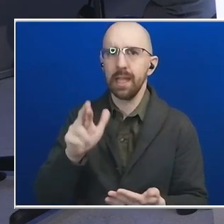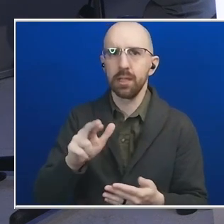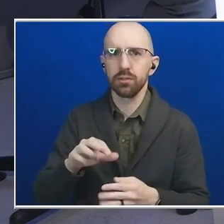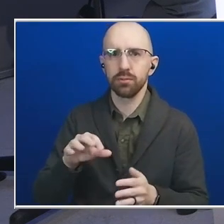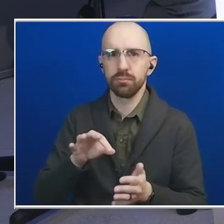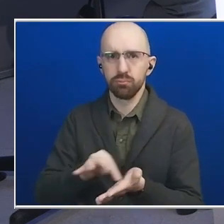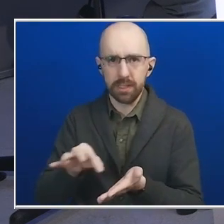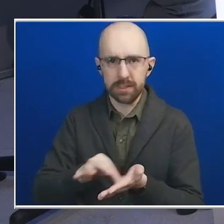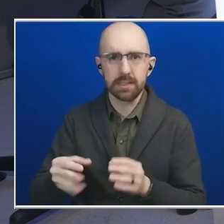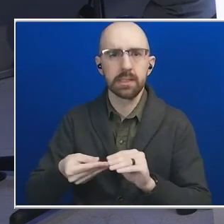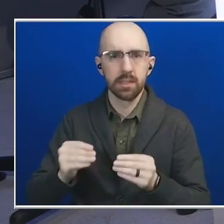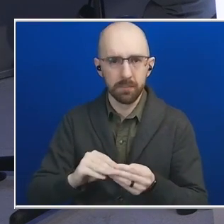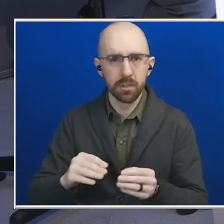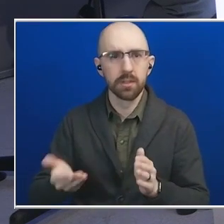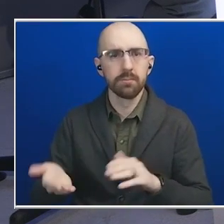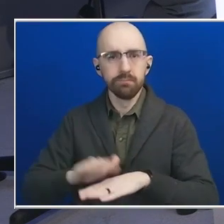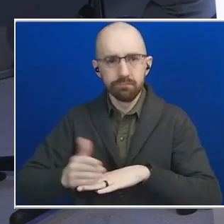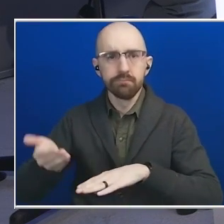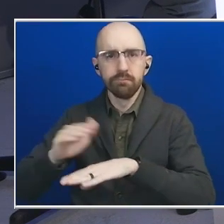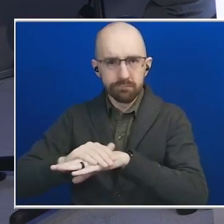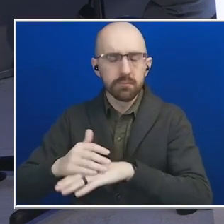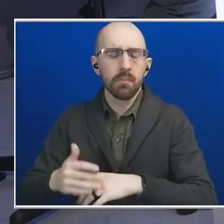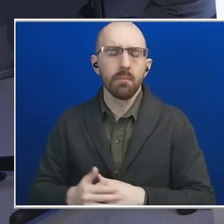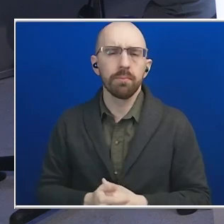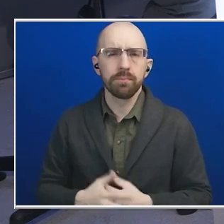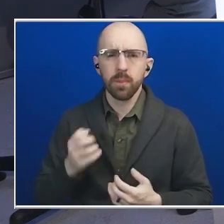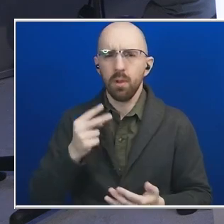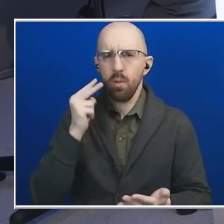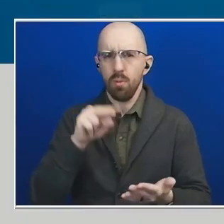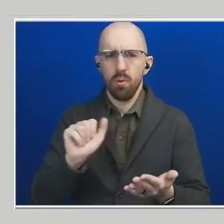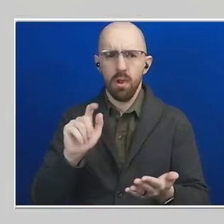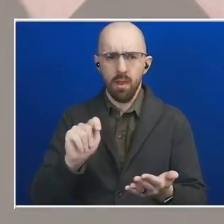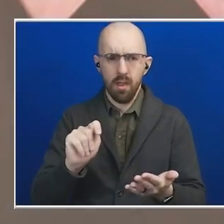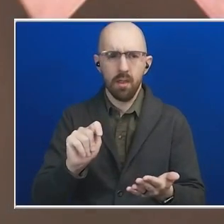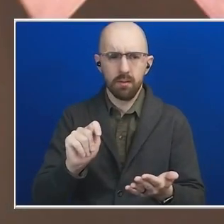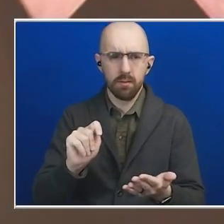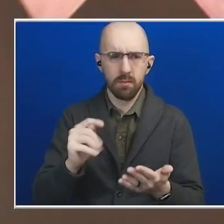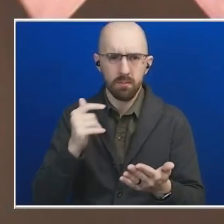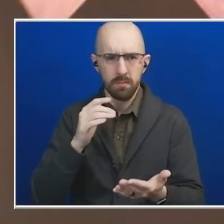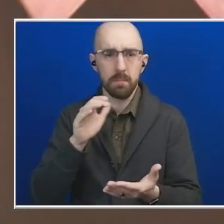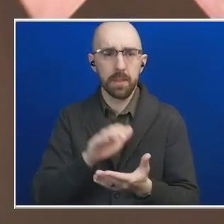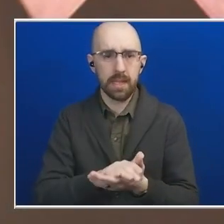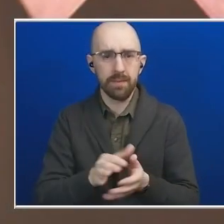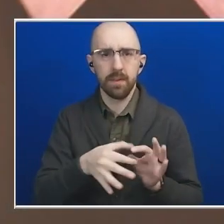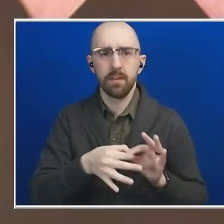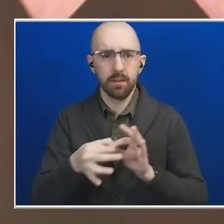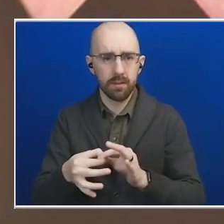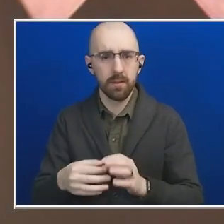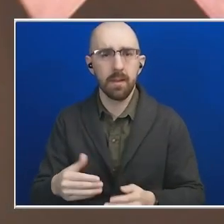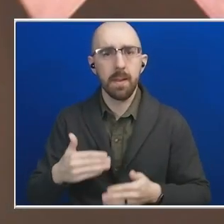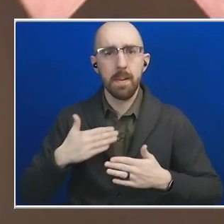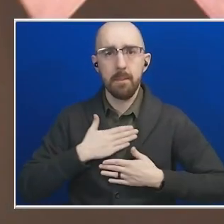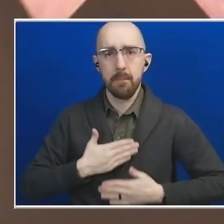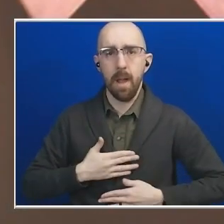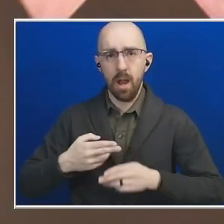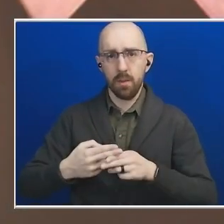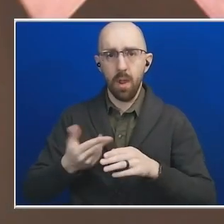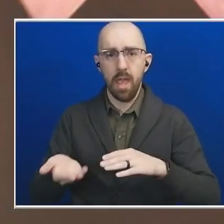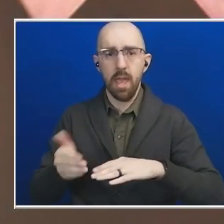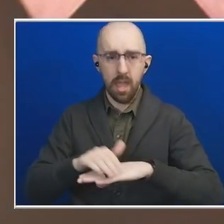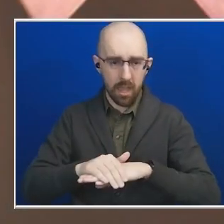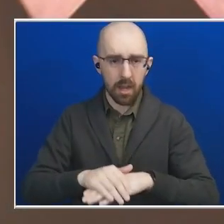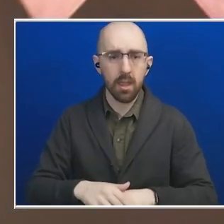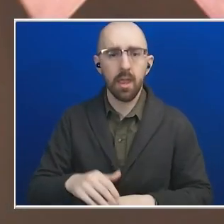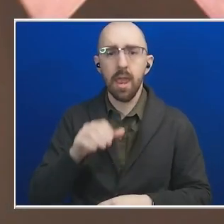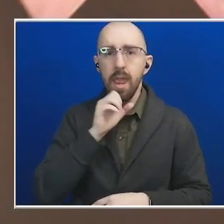are rising. Let's take a look at what they believe is a factor. Excess body weight, a later age for your first birth,